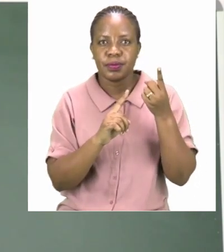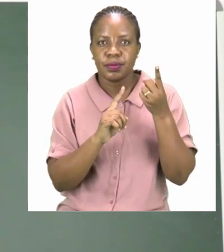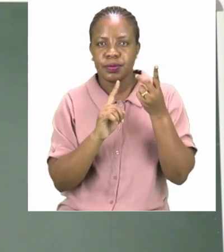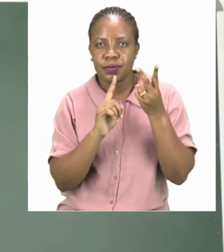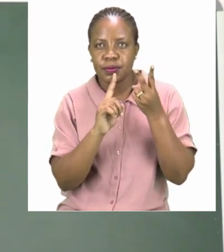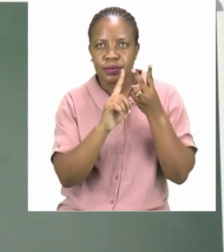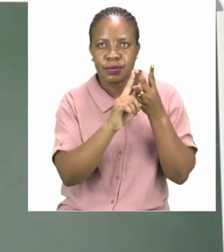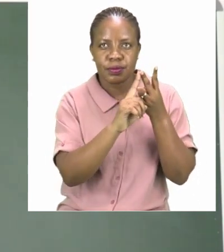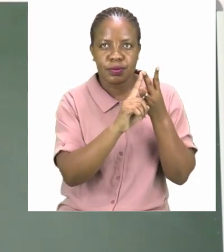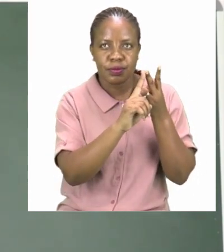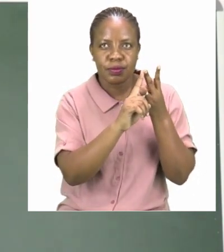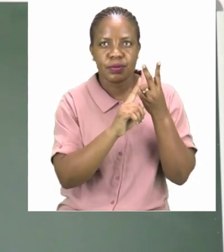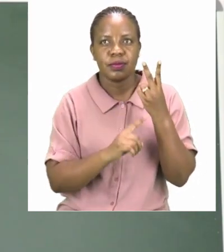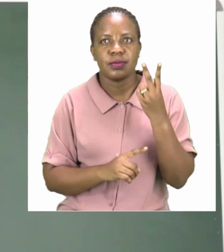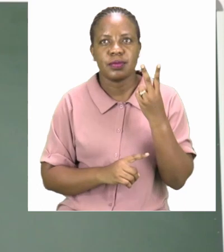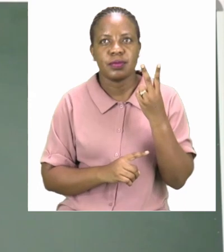two,